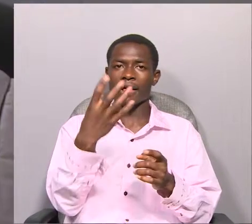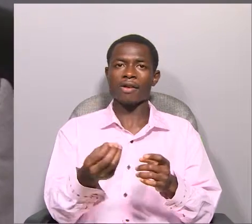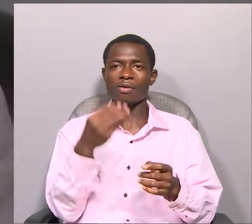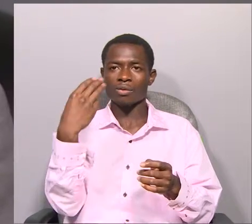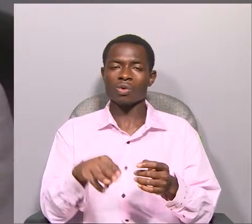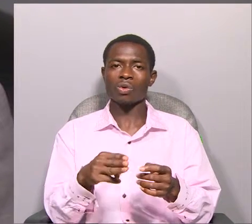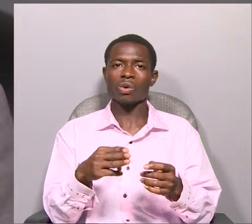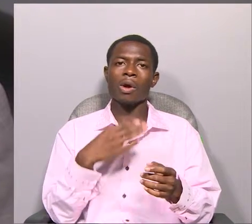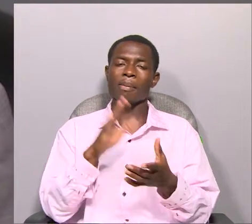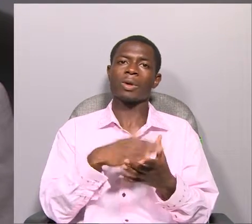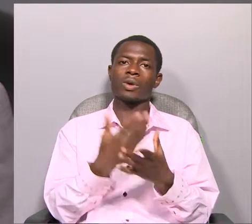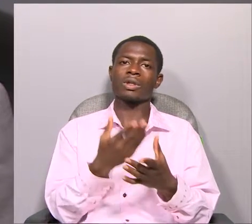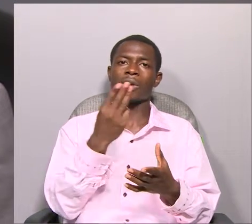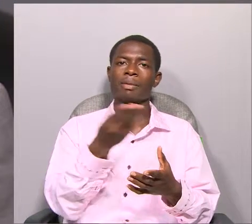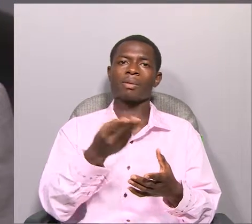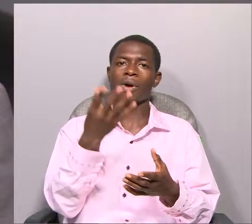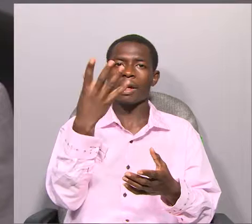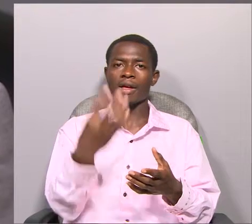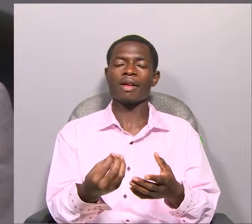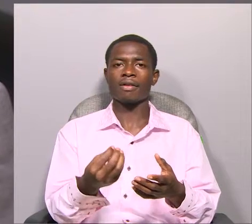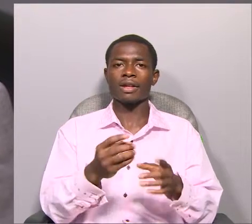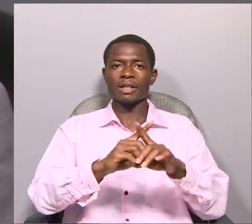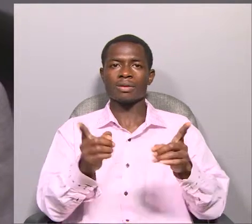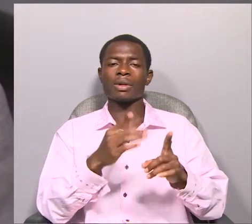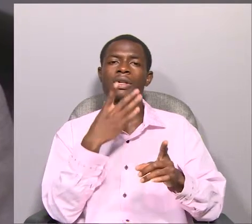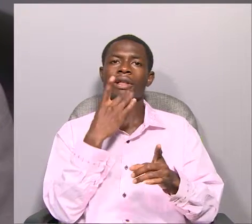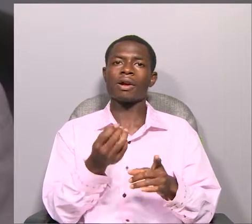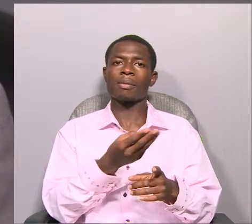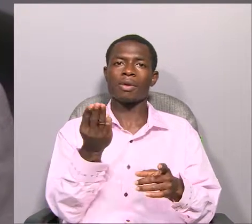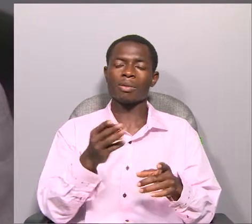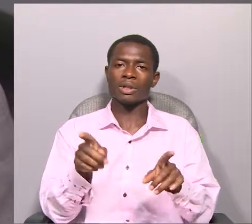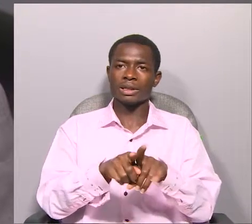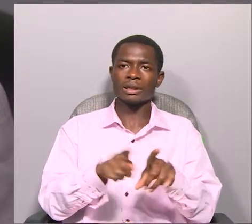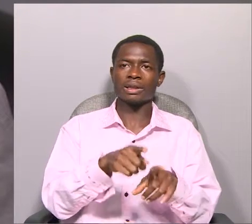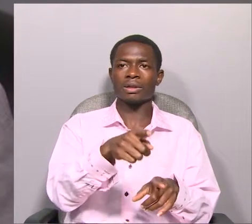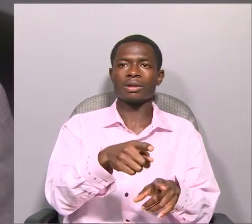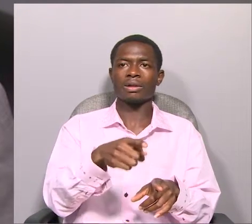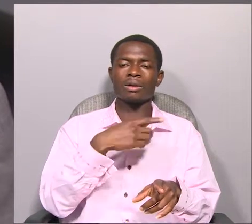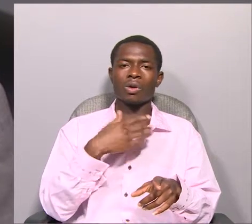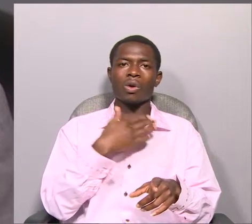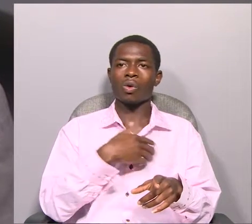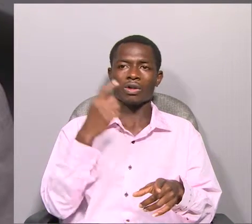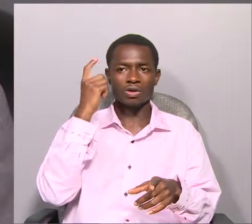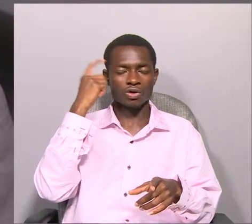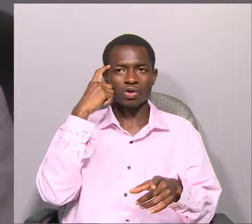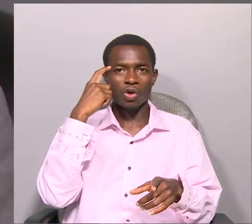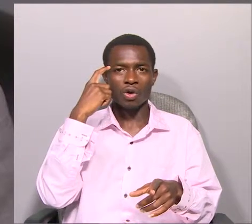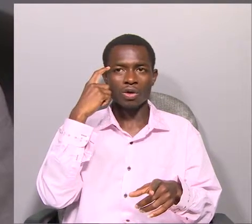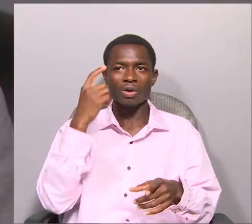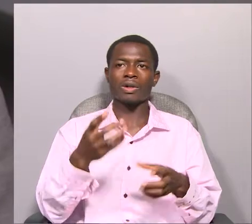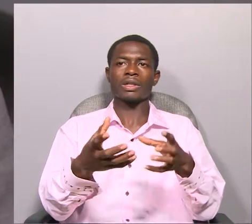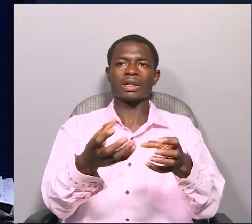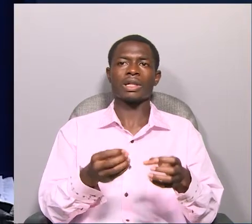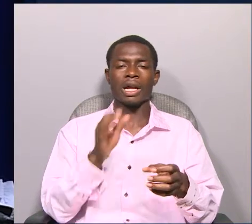youth fund. We do know that in the past this fund has been abused, and because people have abused it, it might deprive young people such as